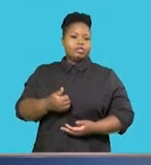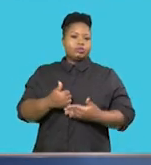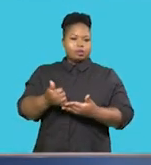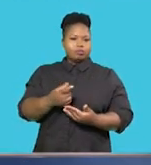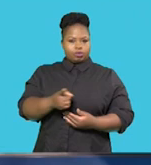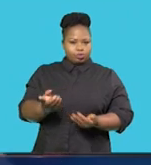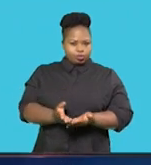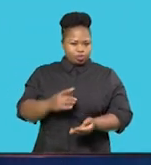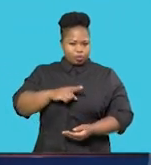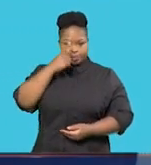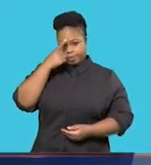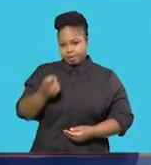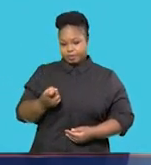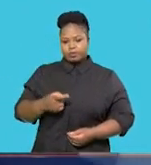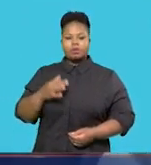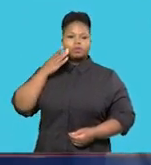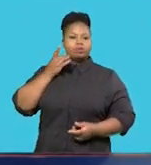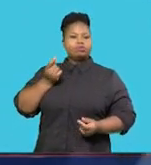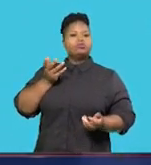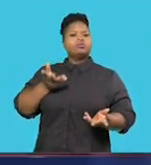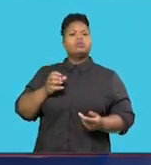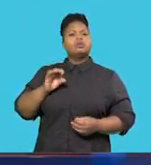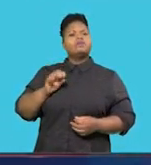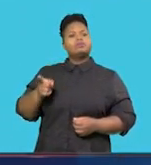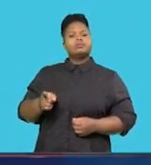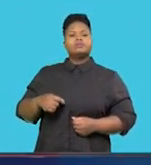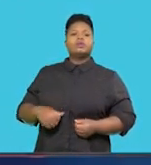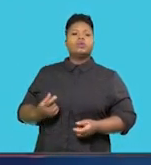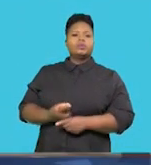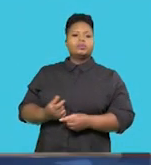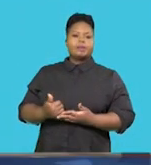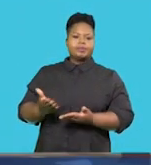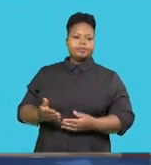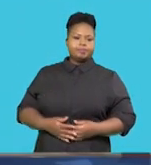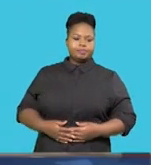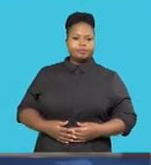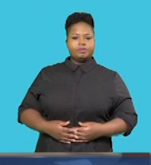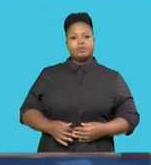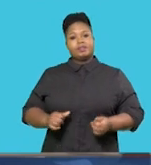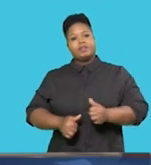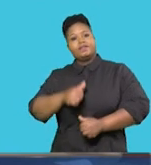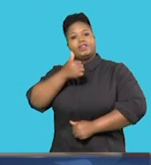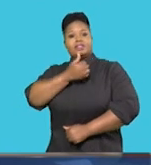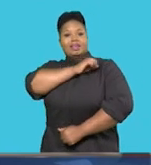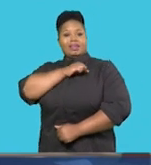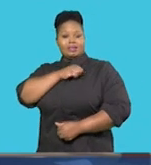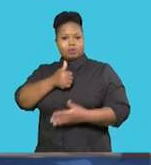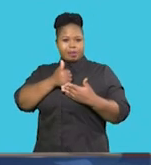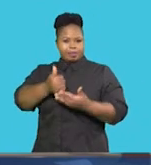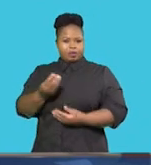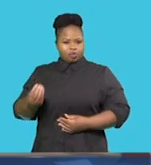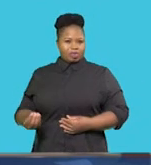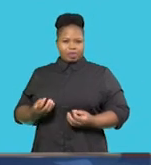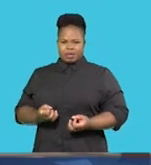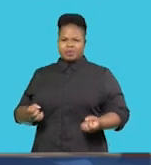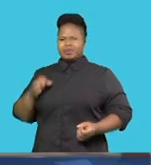Njengoba likholelwa ukuba ukuxhobisa ngaphandle kwezixhobo lilize. Teaching a child first aid but not giving the equipment is a